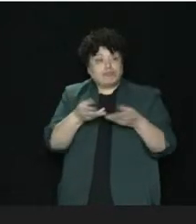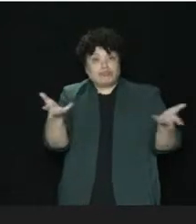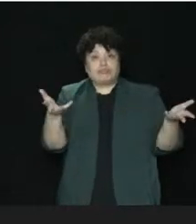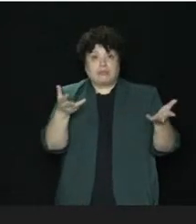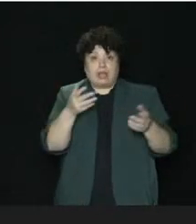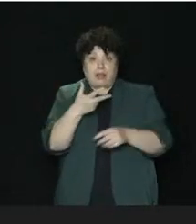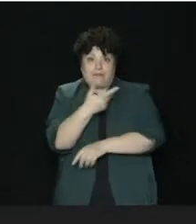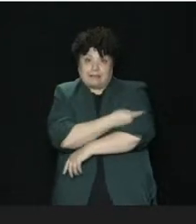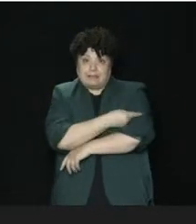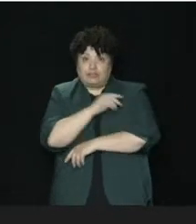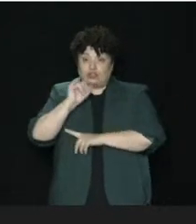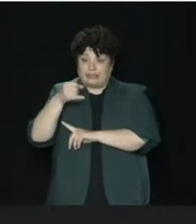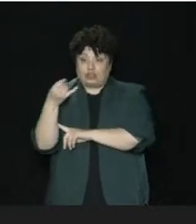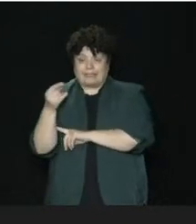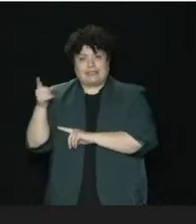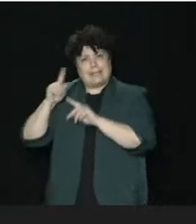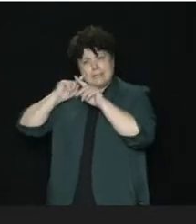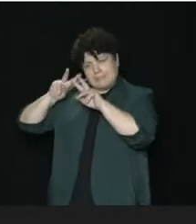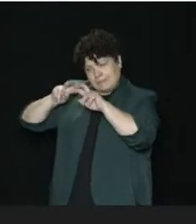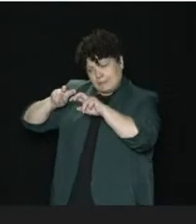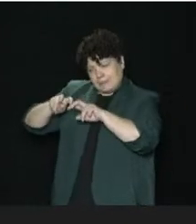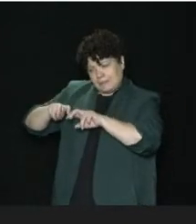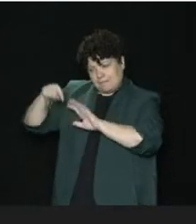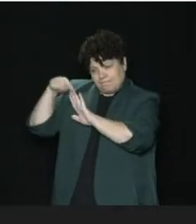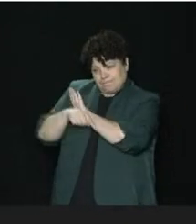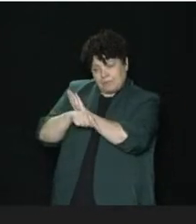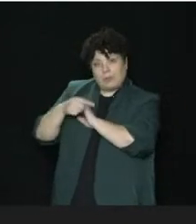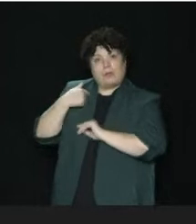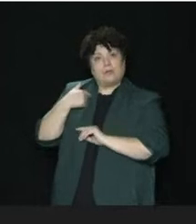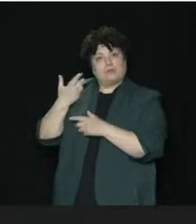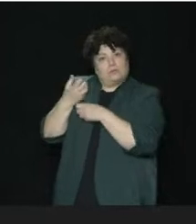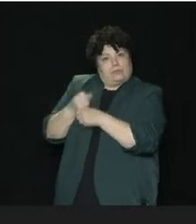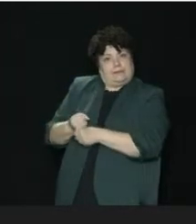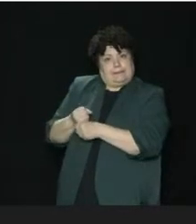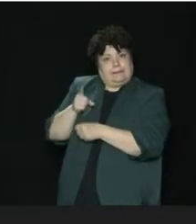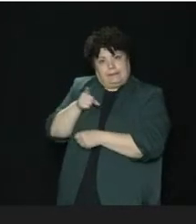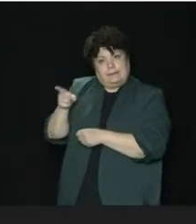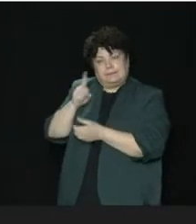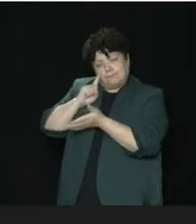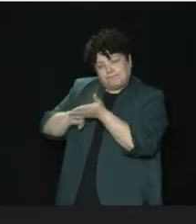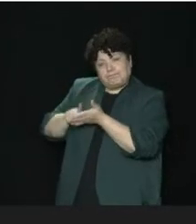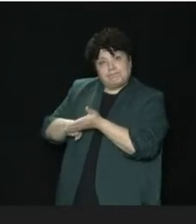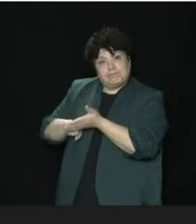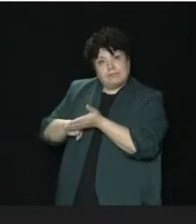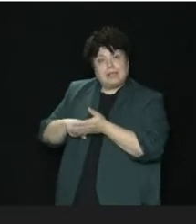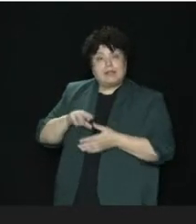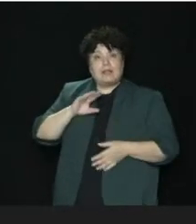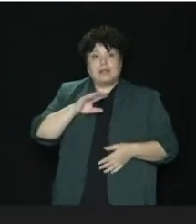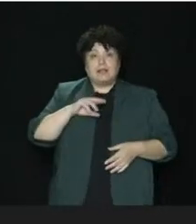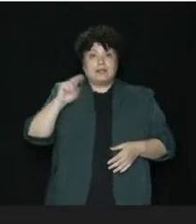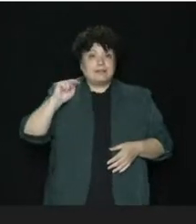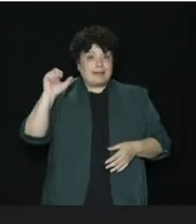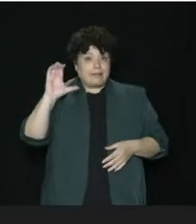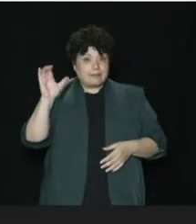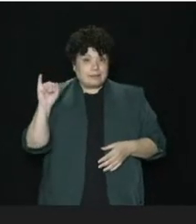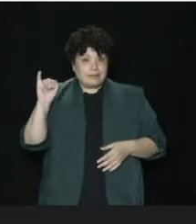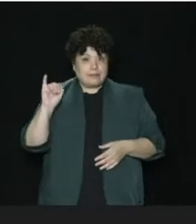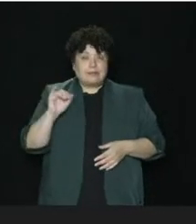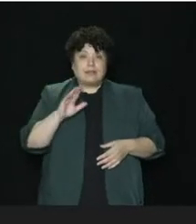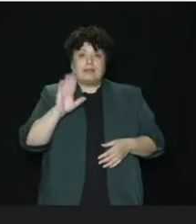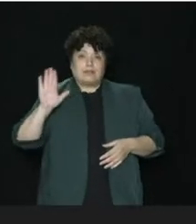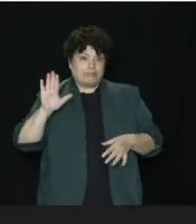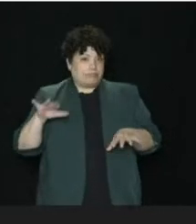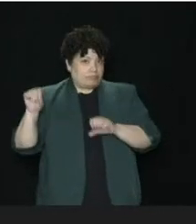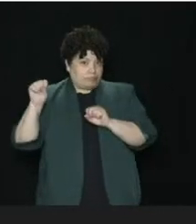in the population. So we know that they're doing their job. The National Advisory Committee on Immunization is also doing their job.